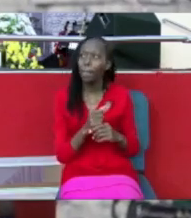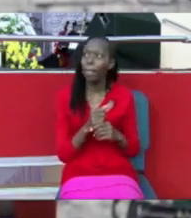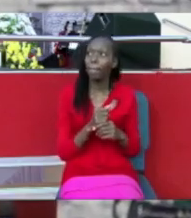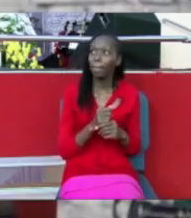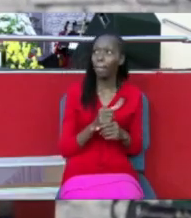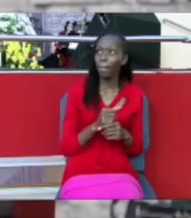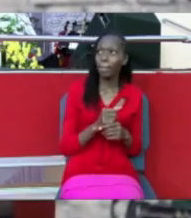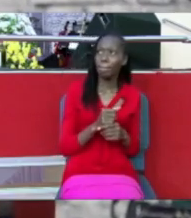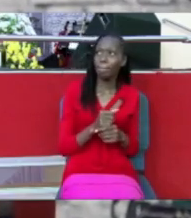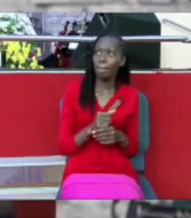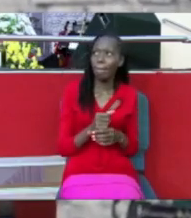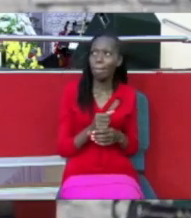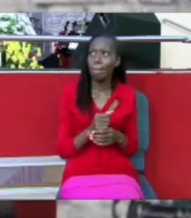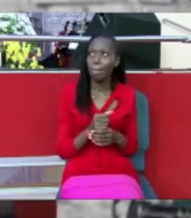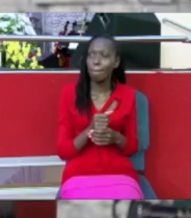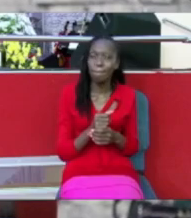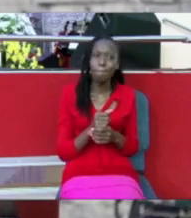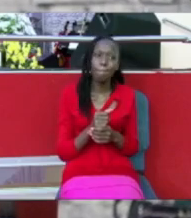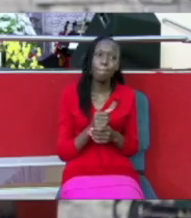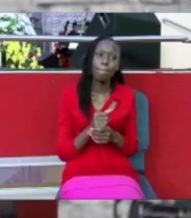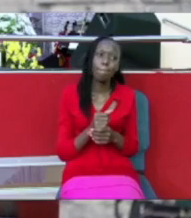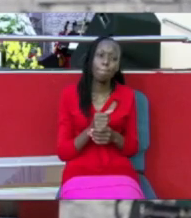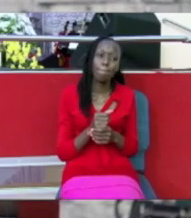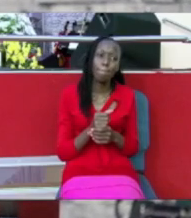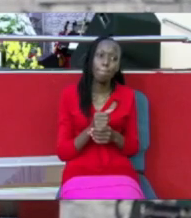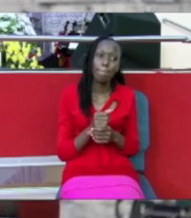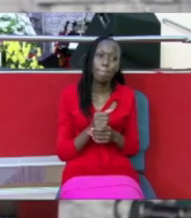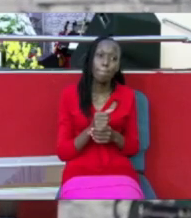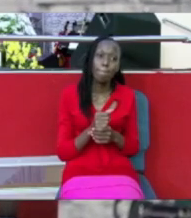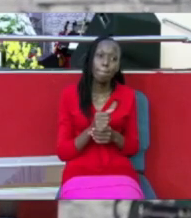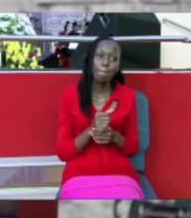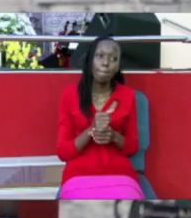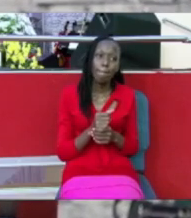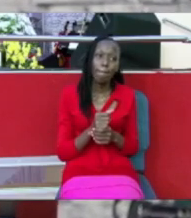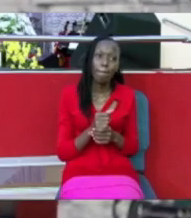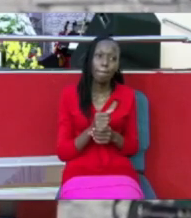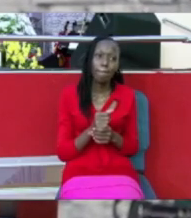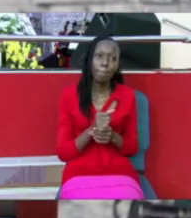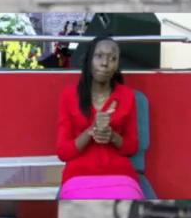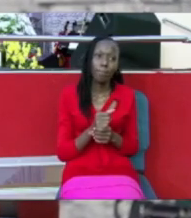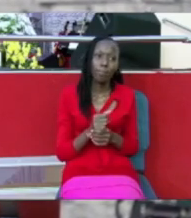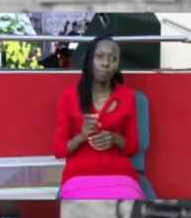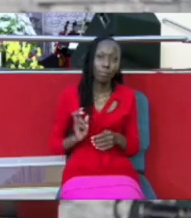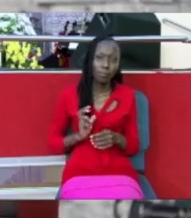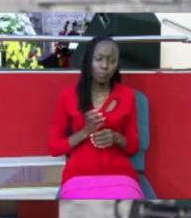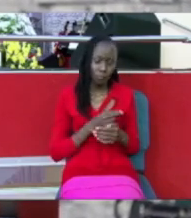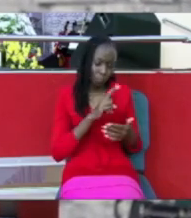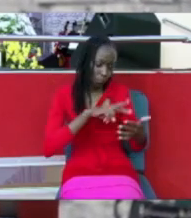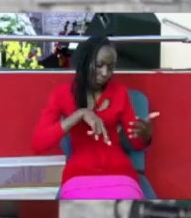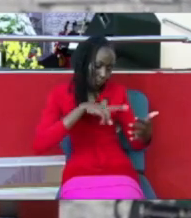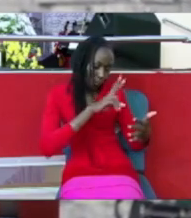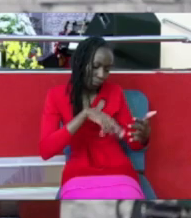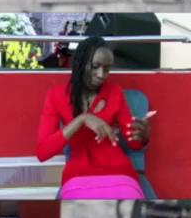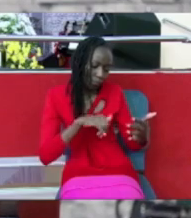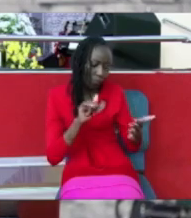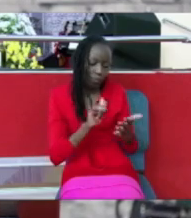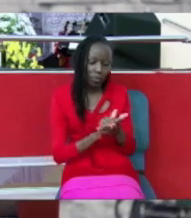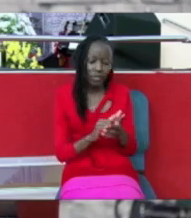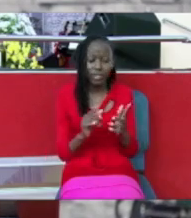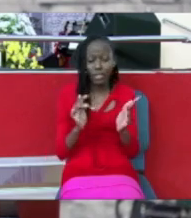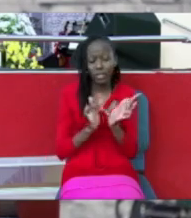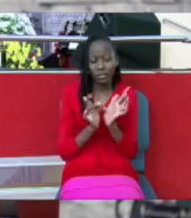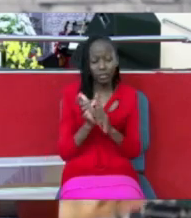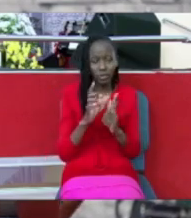kuweza kuitisha ambacho hauna hata ingawa neno linaahidi. We have just read that the word will